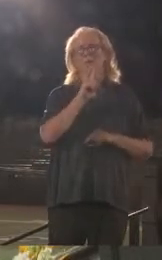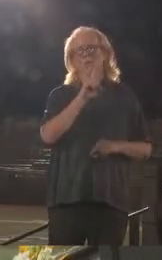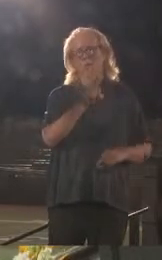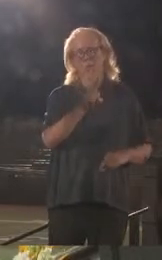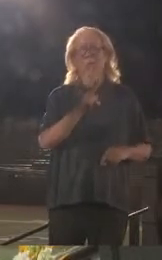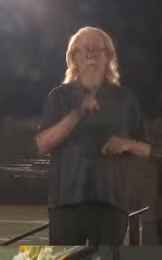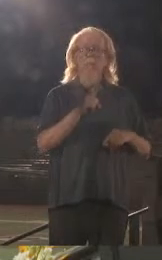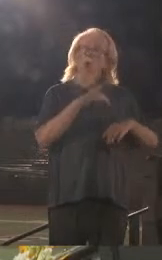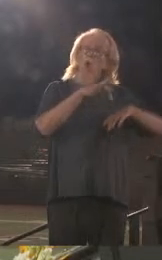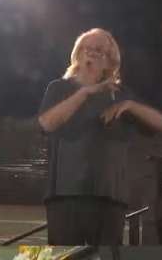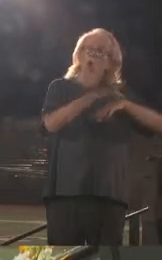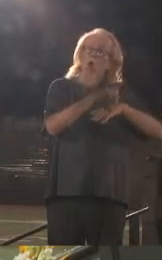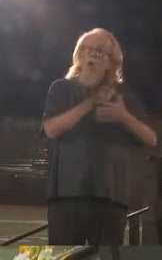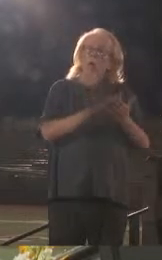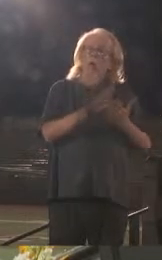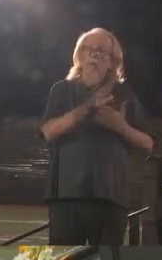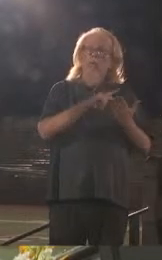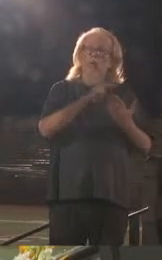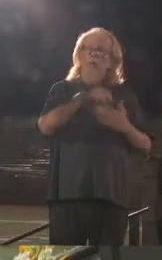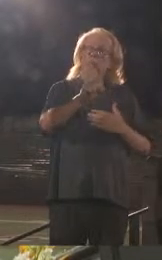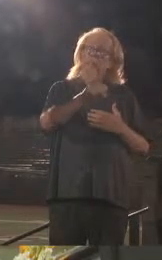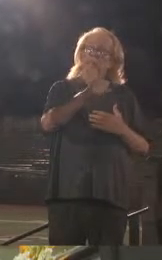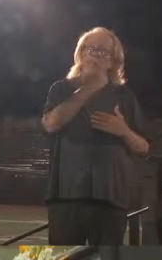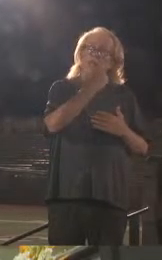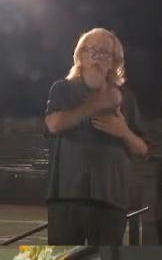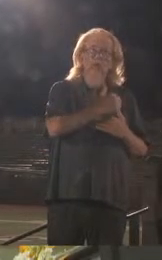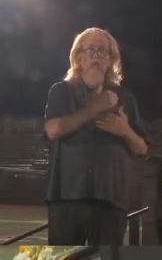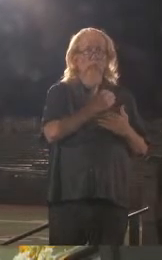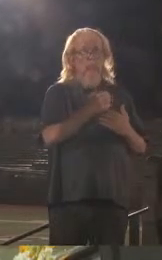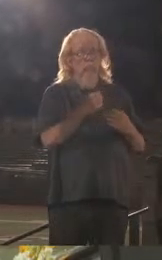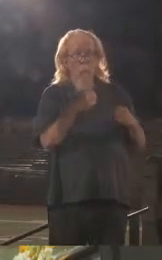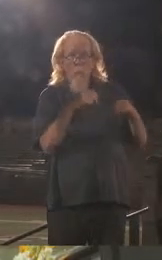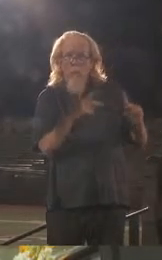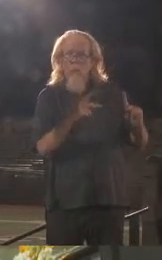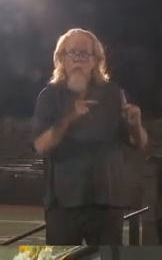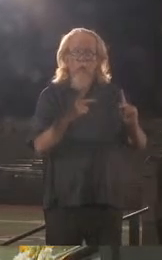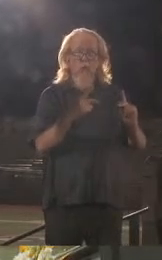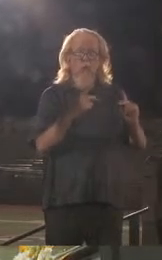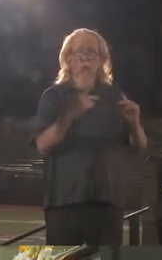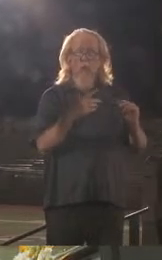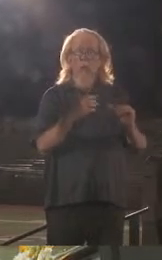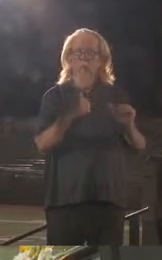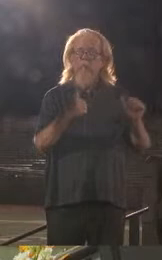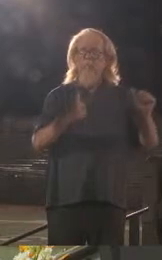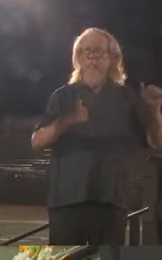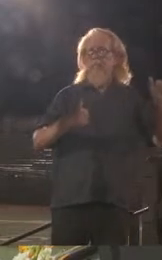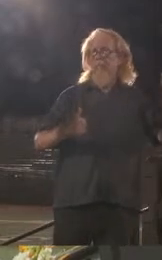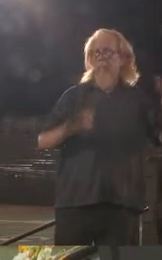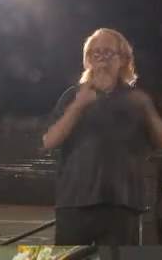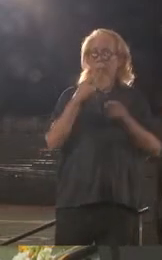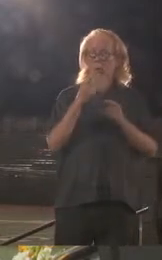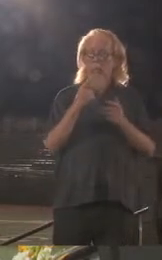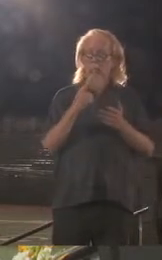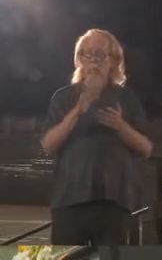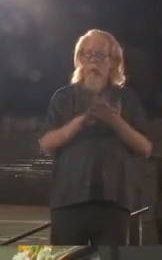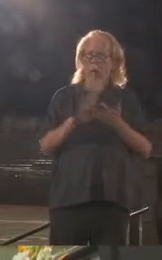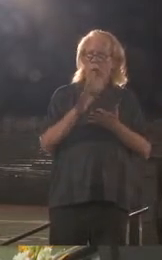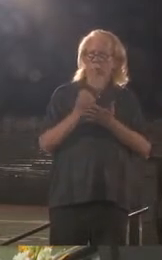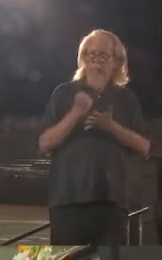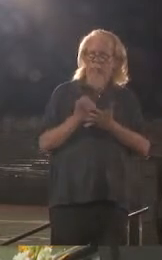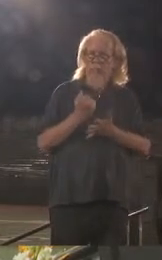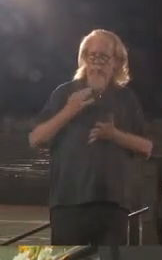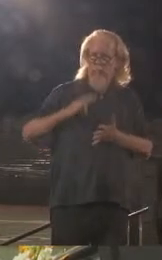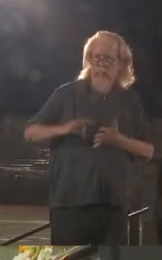college program because although it did provide a great opportunity for me to be ahead of my peers in terms of college credit, there weren't really